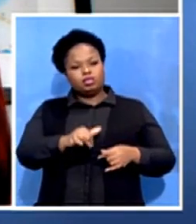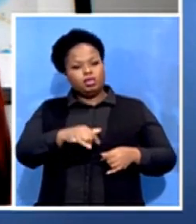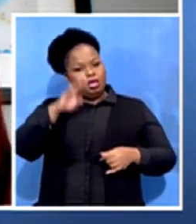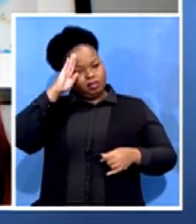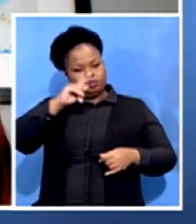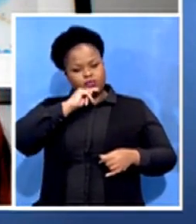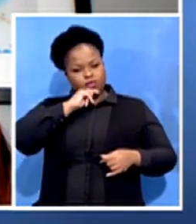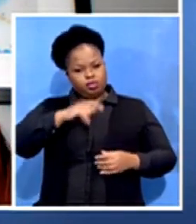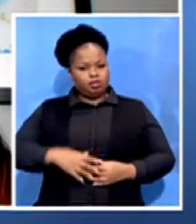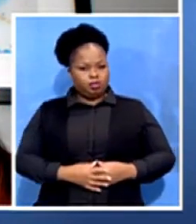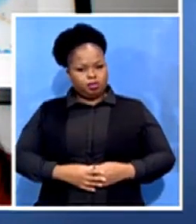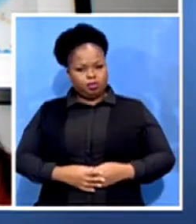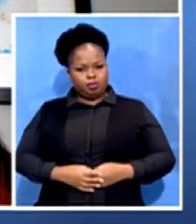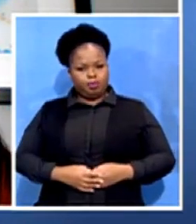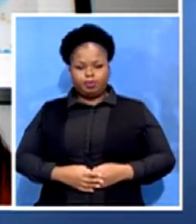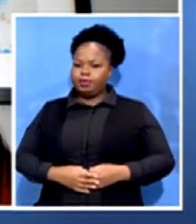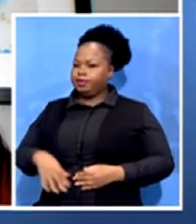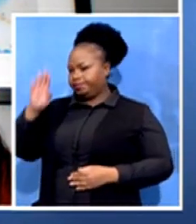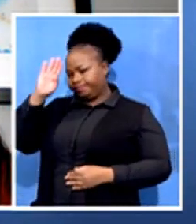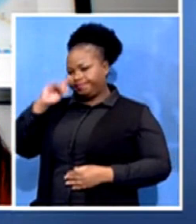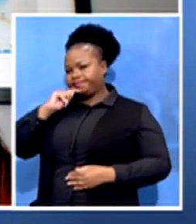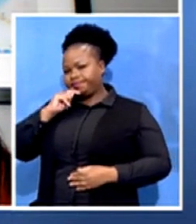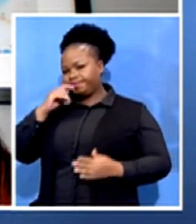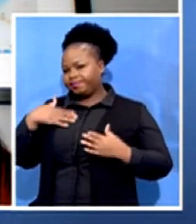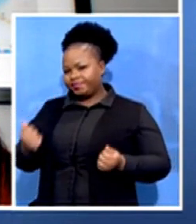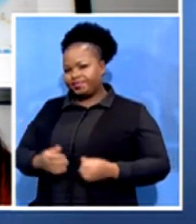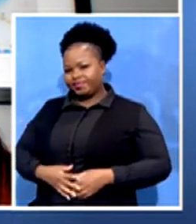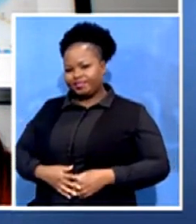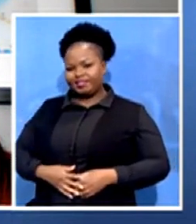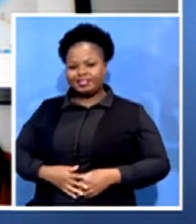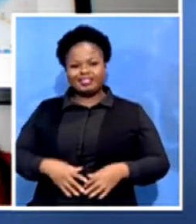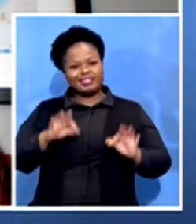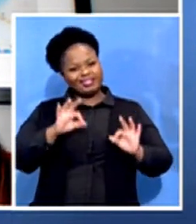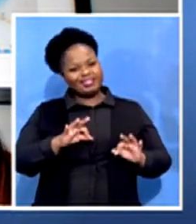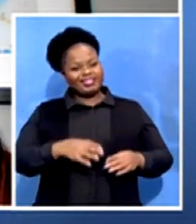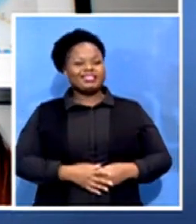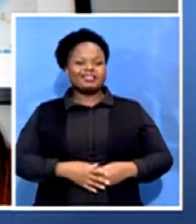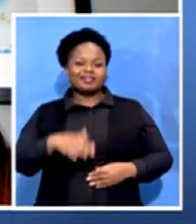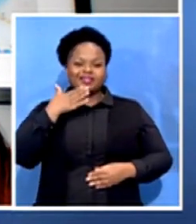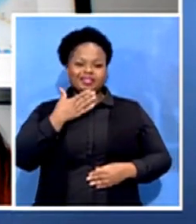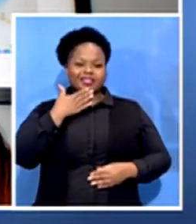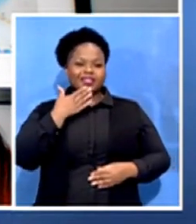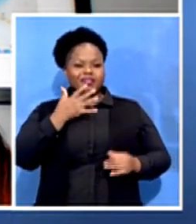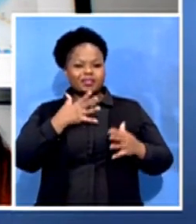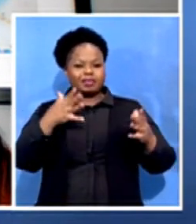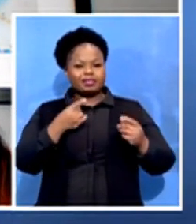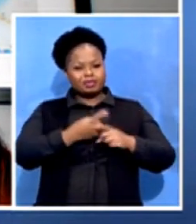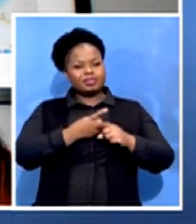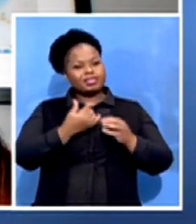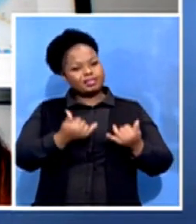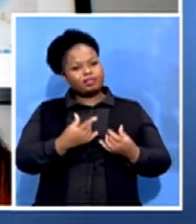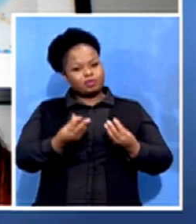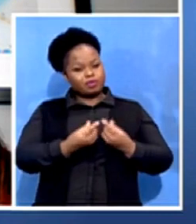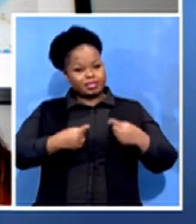Good morning, Blaine. How are you? I am better than I deserve. Thank you very much indeed for coming on. It is very important indeed in